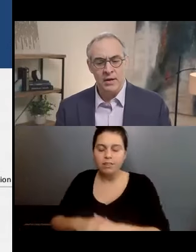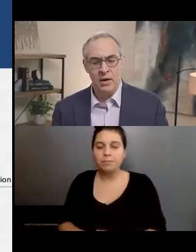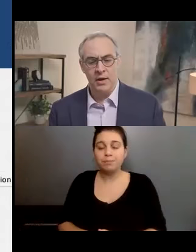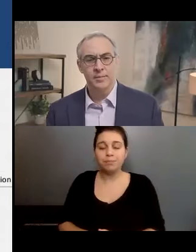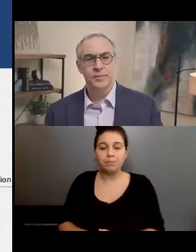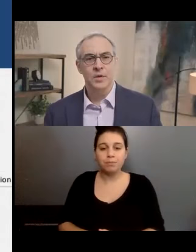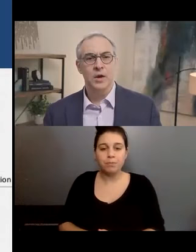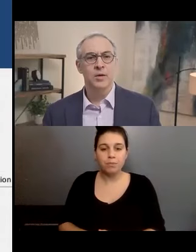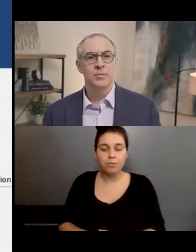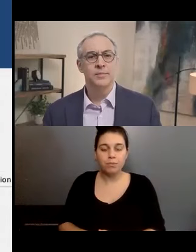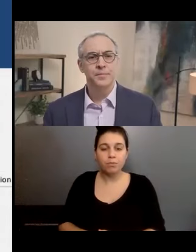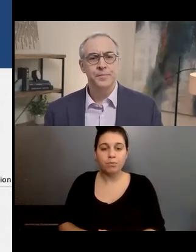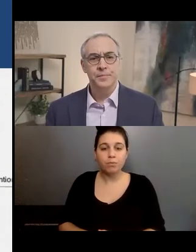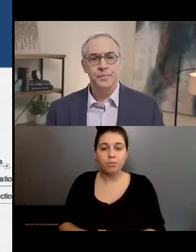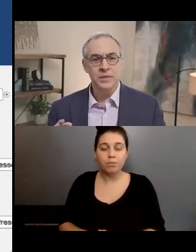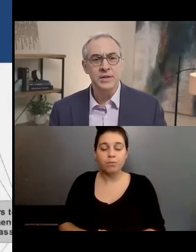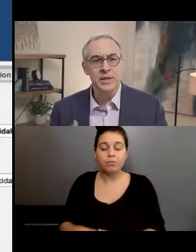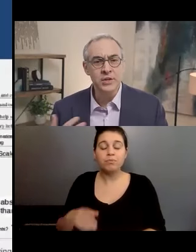lot on